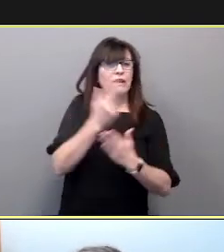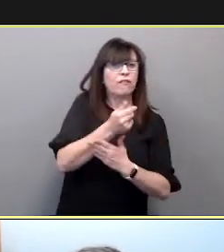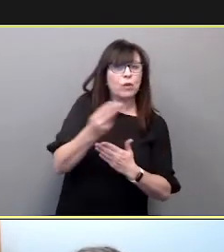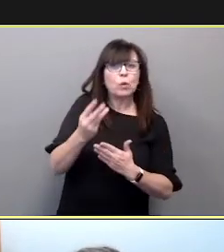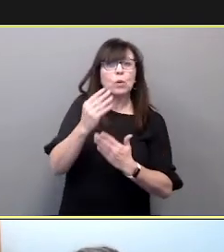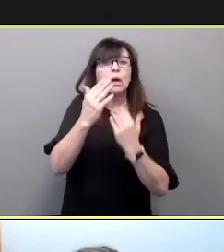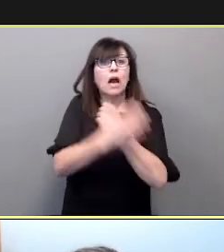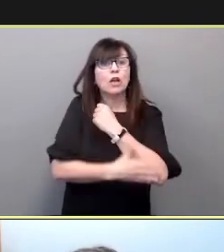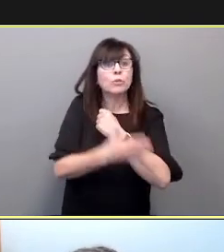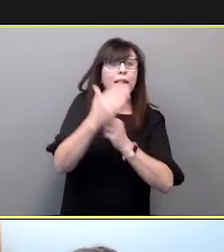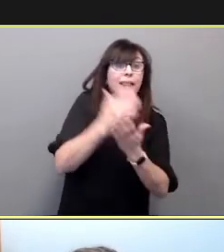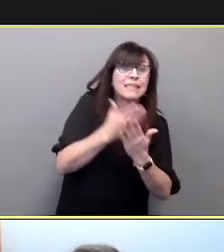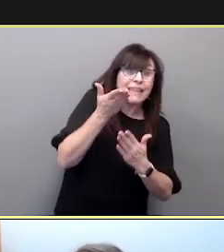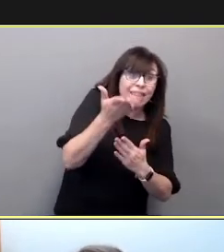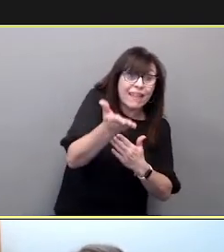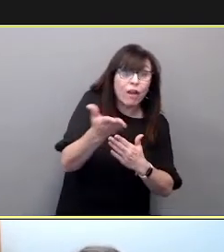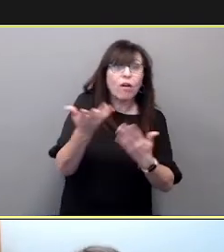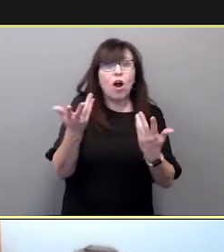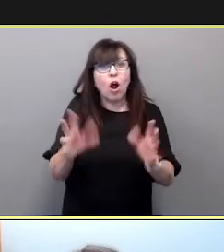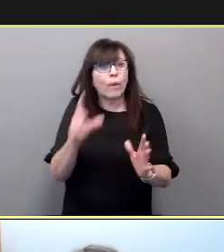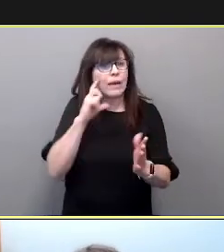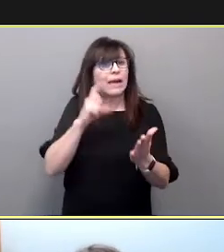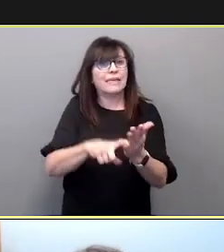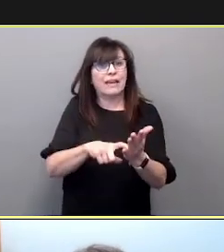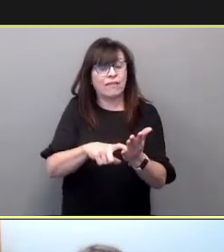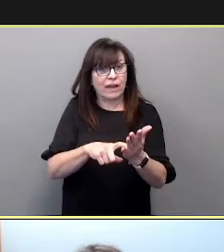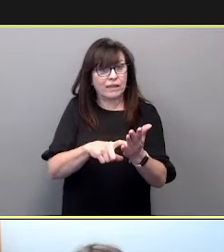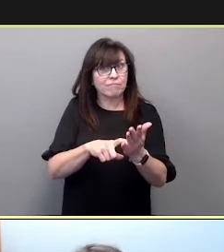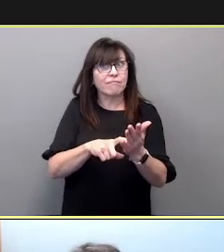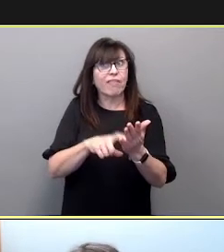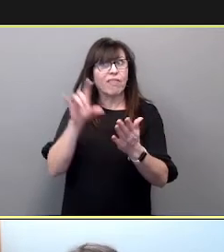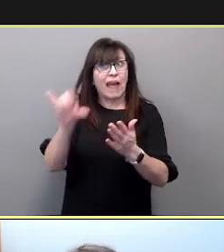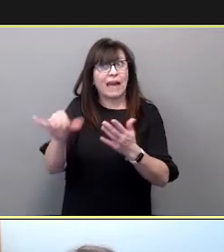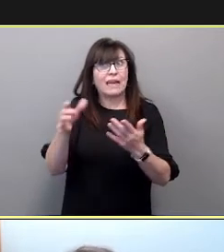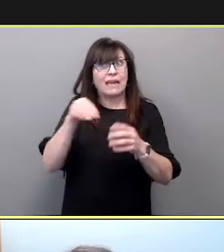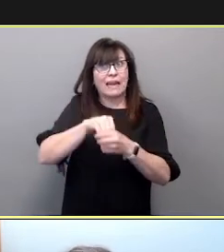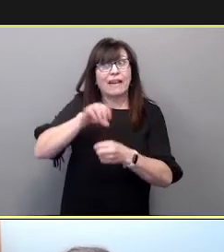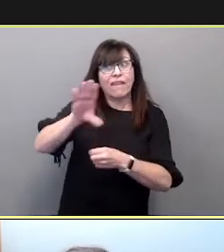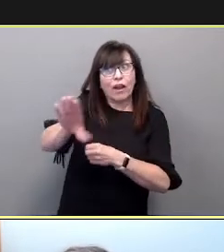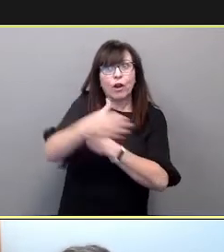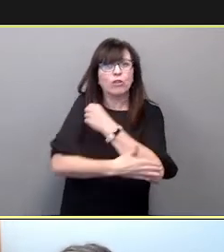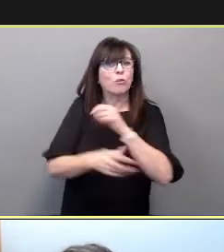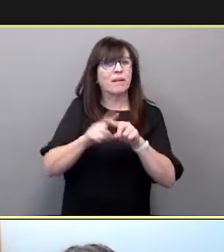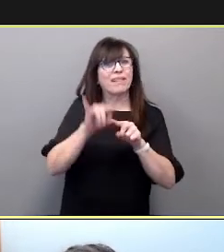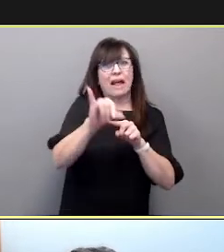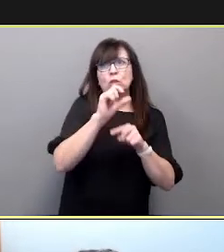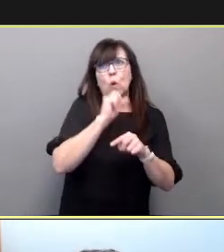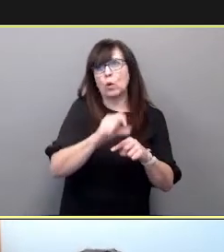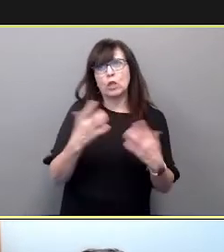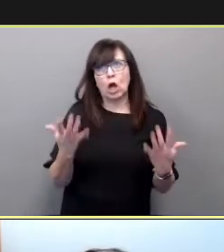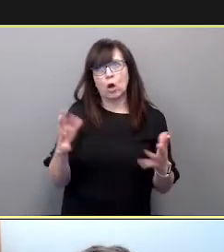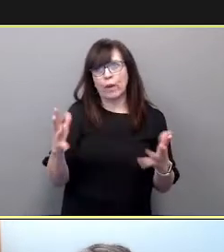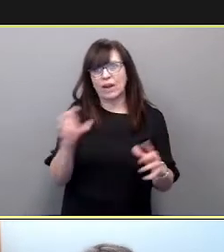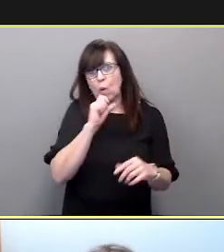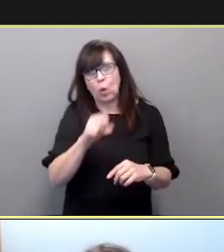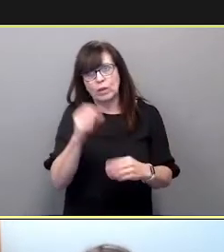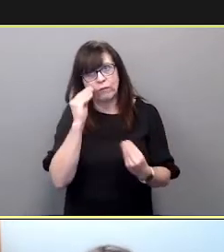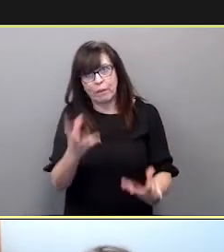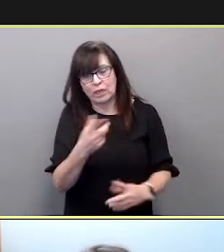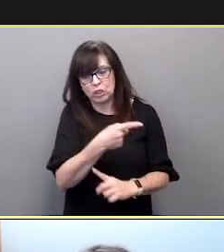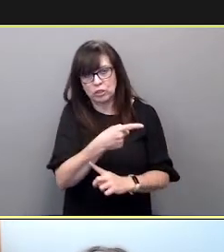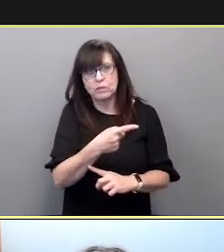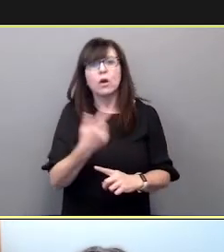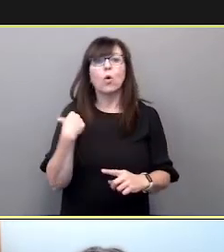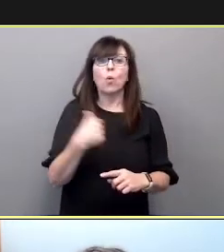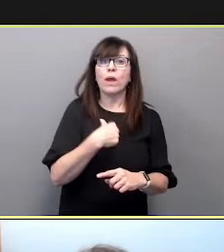listed there that have already identified it. But I think this is out of date at this juncture, because now that we know